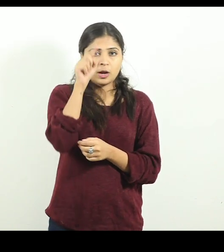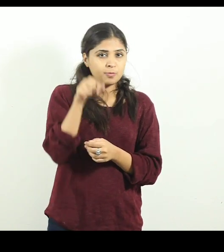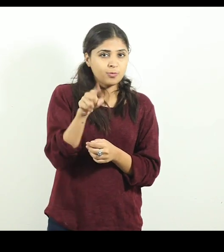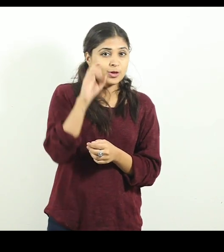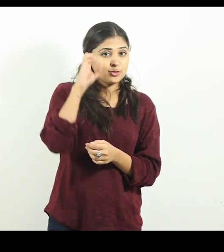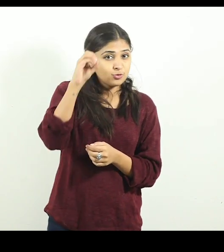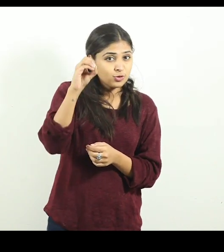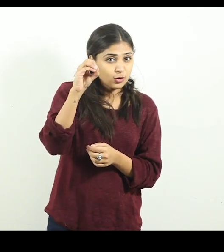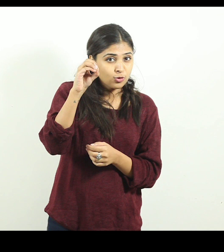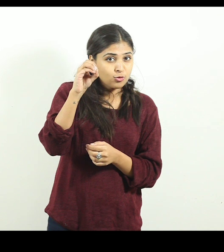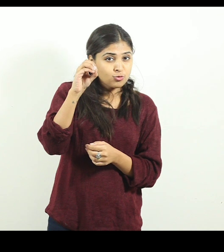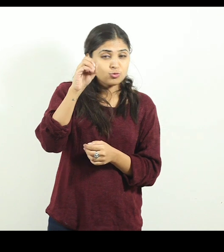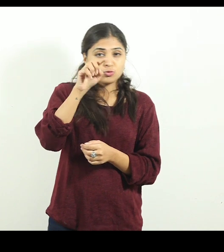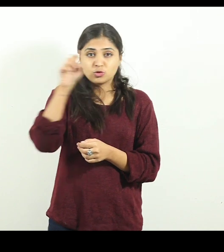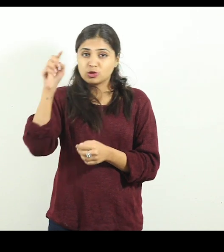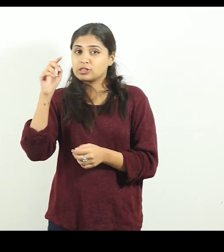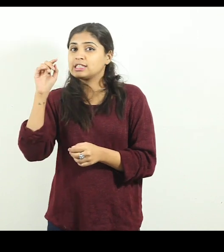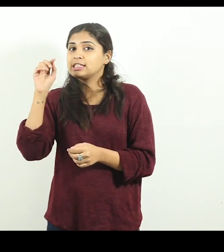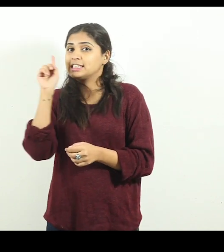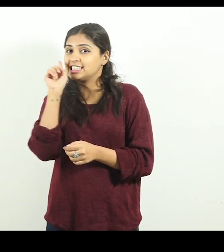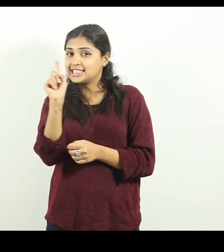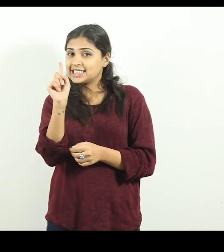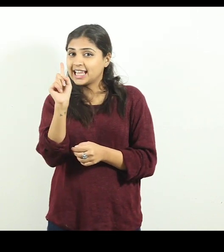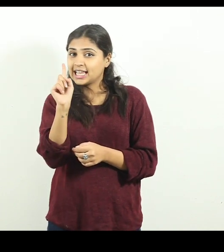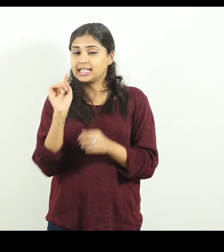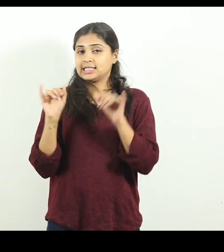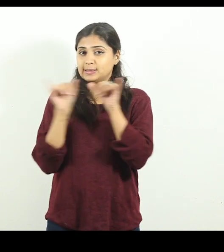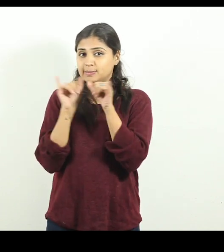Click 2.0 to double space the selected